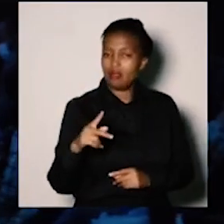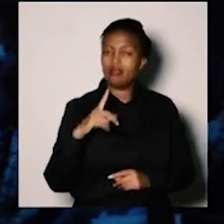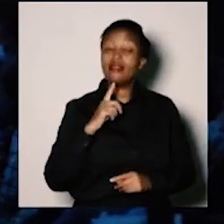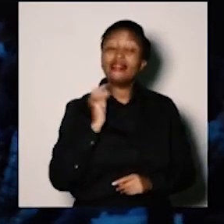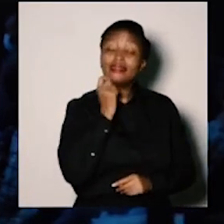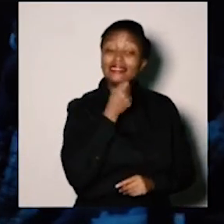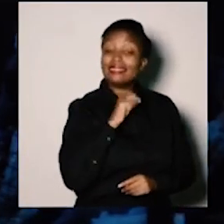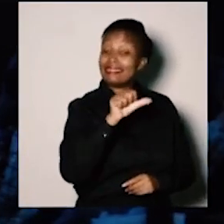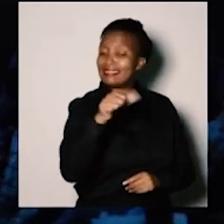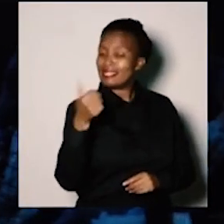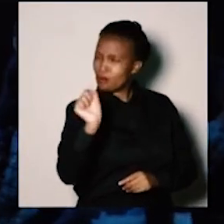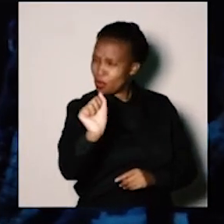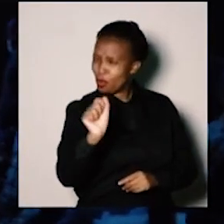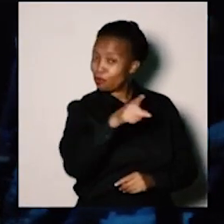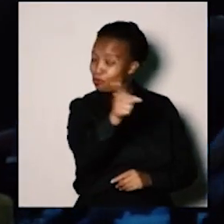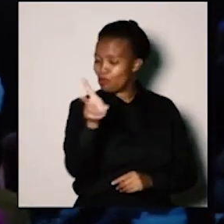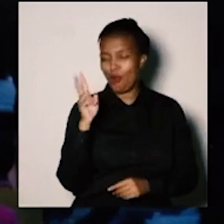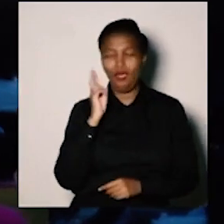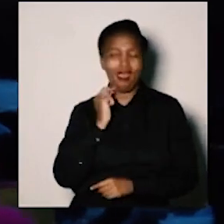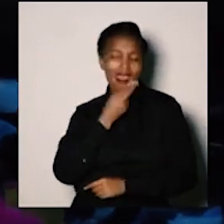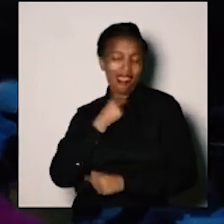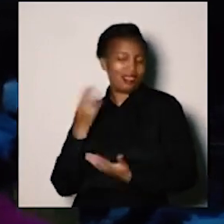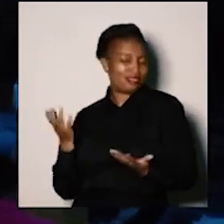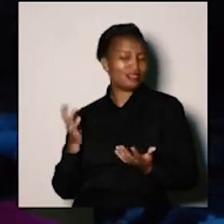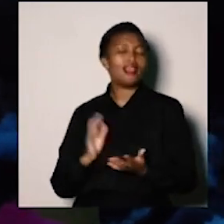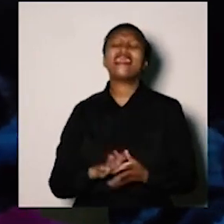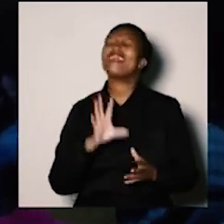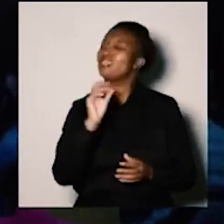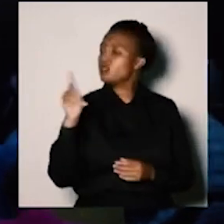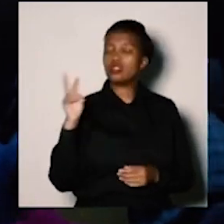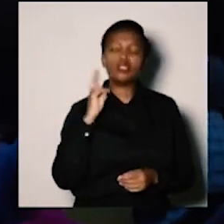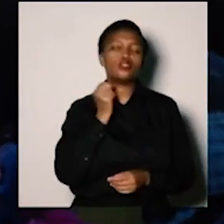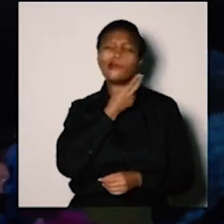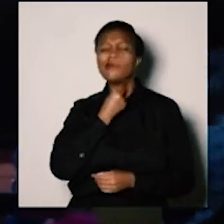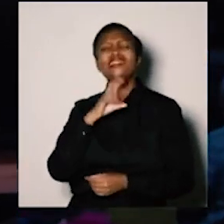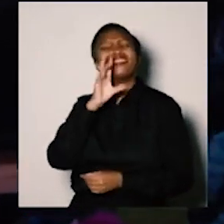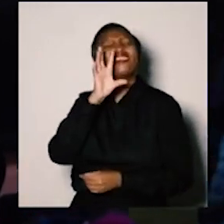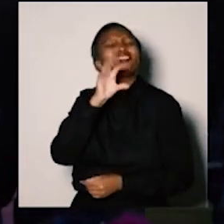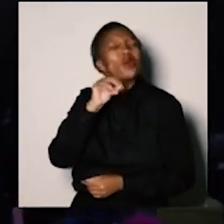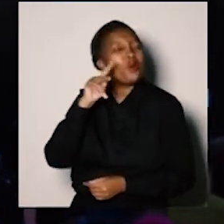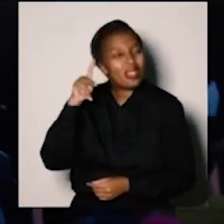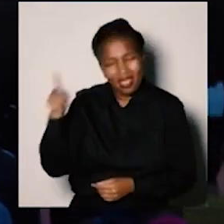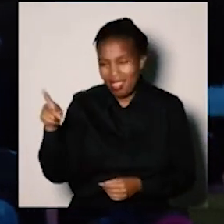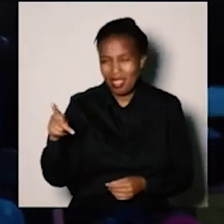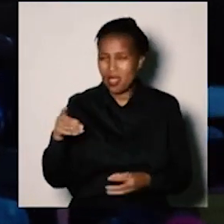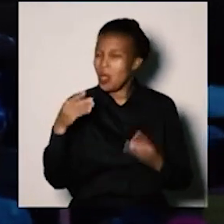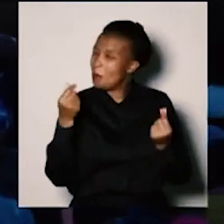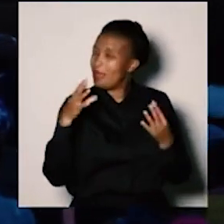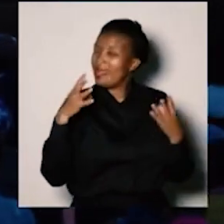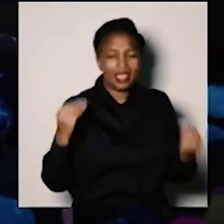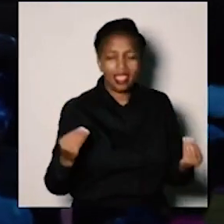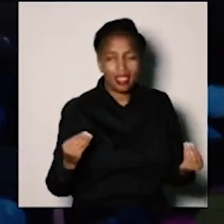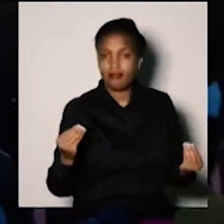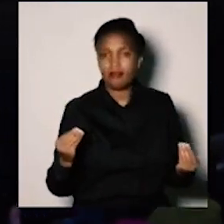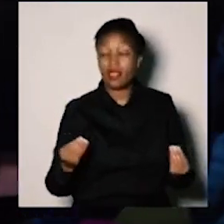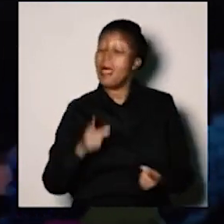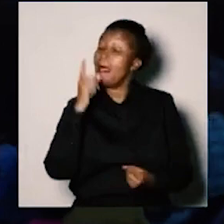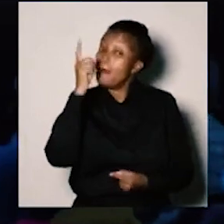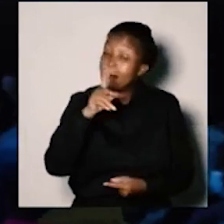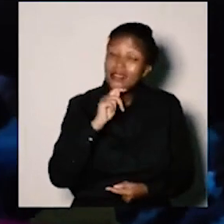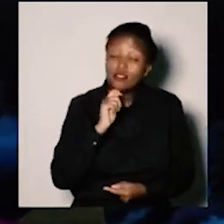Yeah. It's all right to look nice, Basala. It's all right to have money. There's nothing wrong with that. But here's the